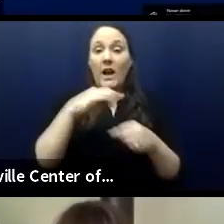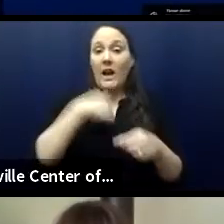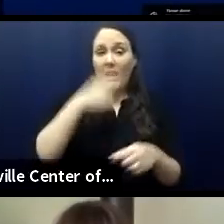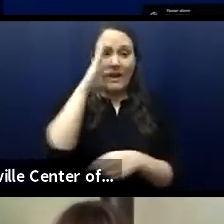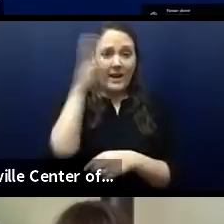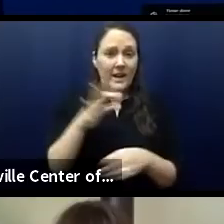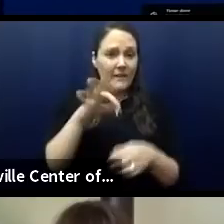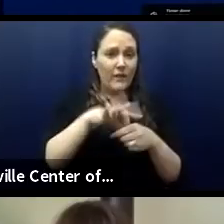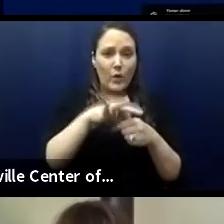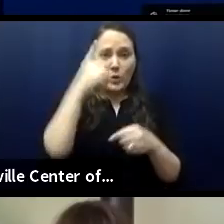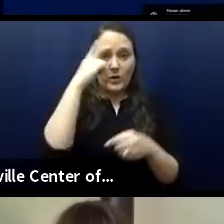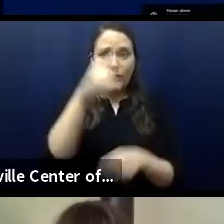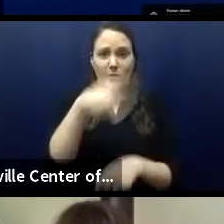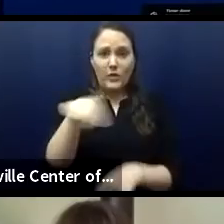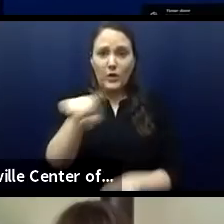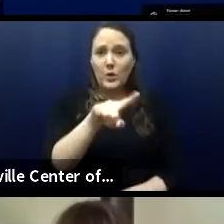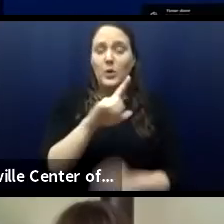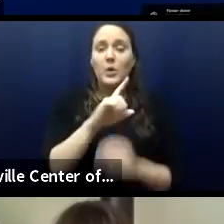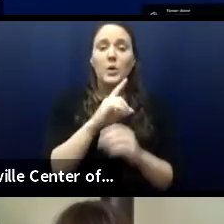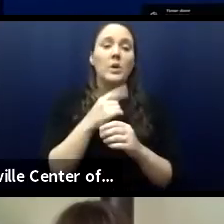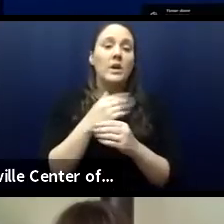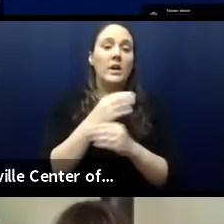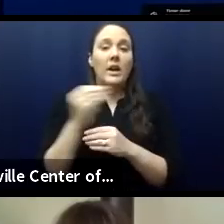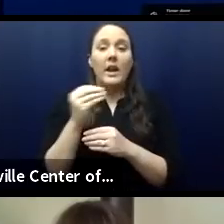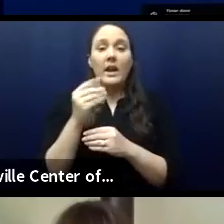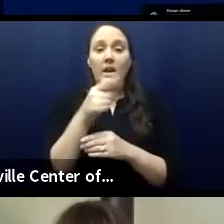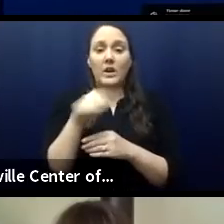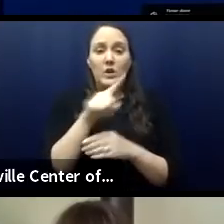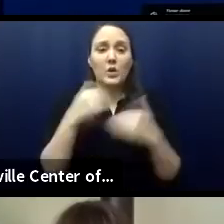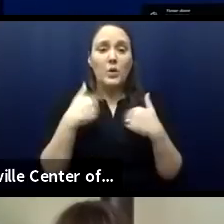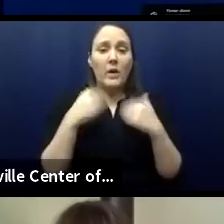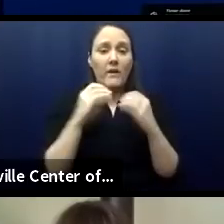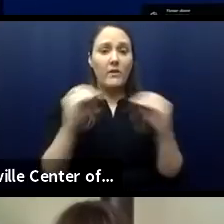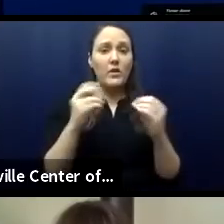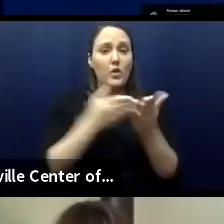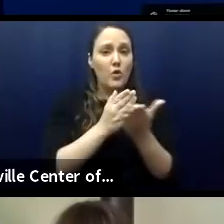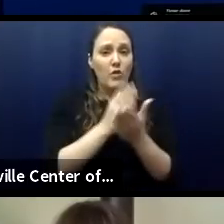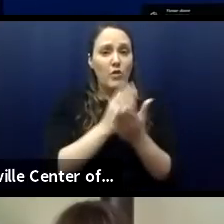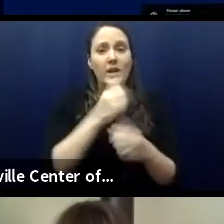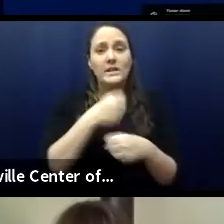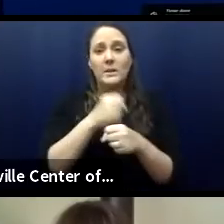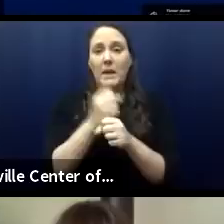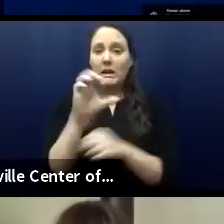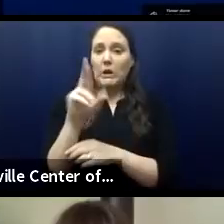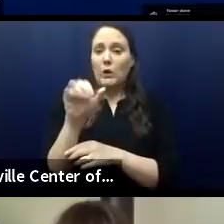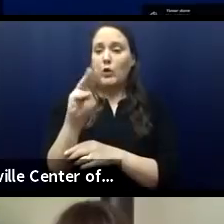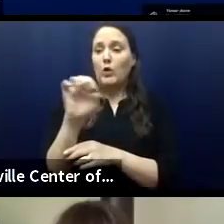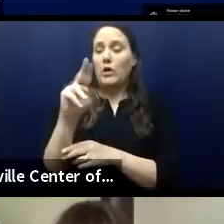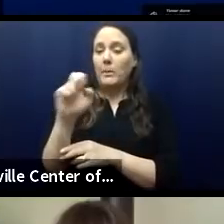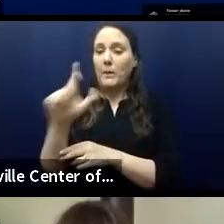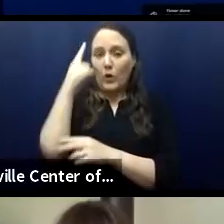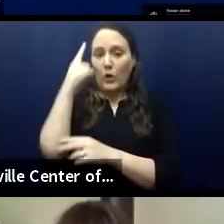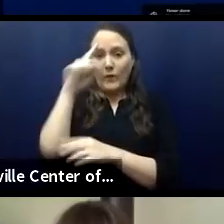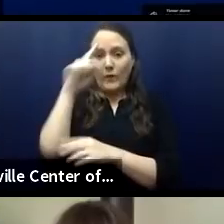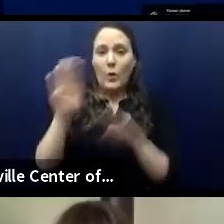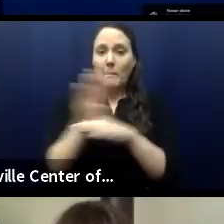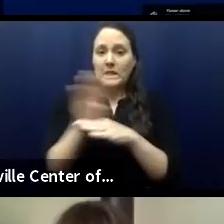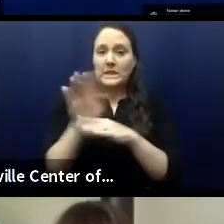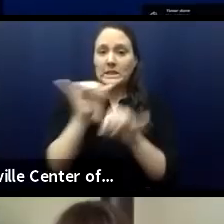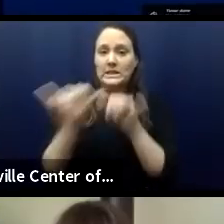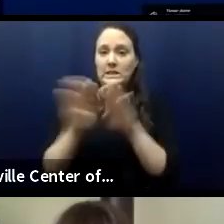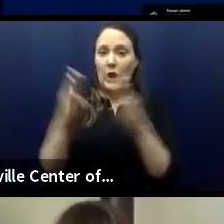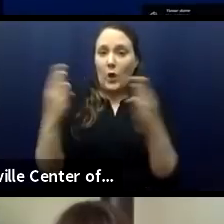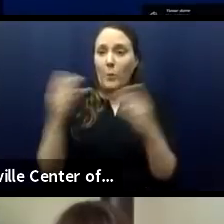do know that you have no right under the Constitution of the United States to make it a criminal act for a business to remain open or for somebody not wear a